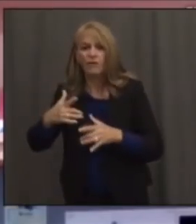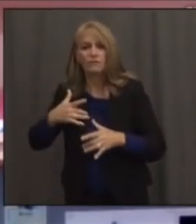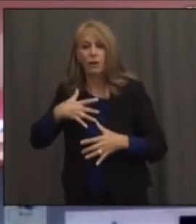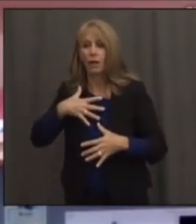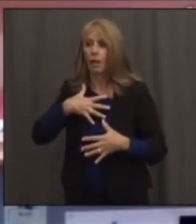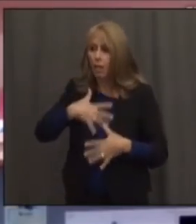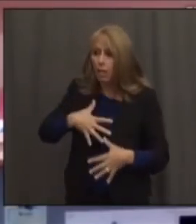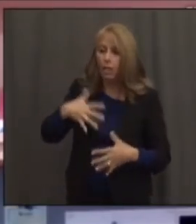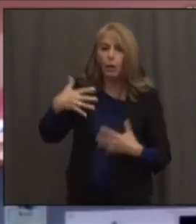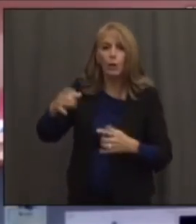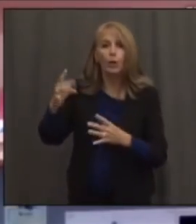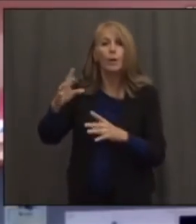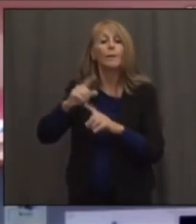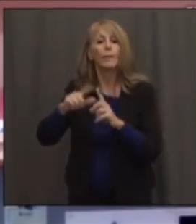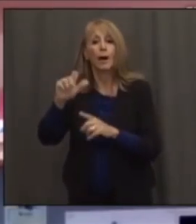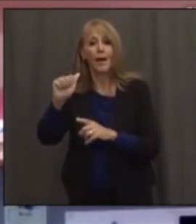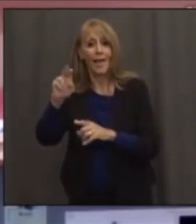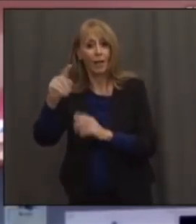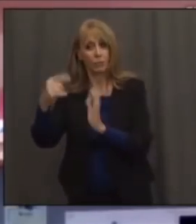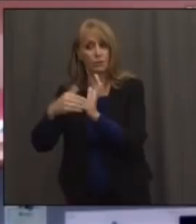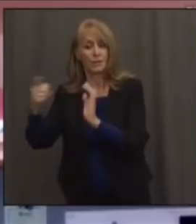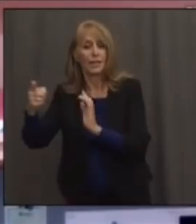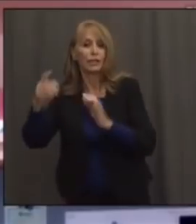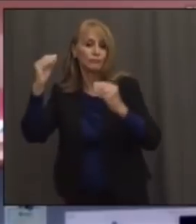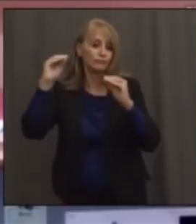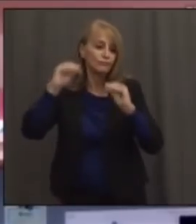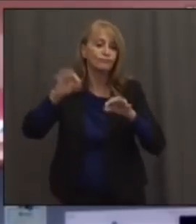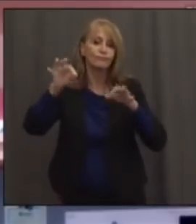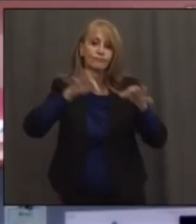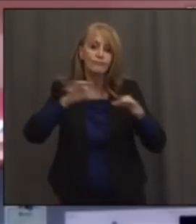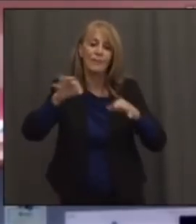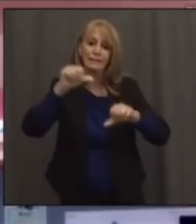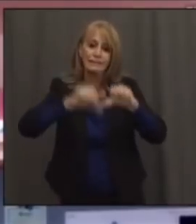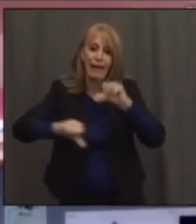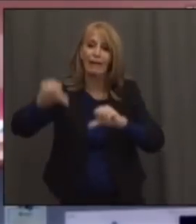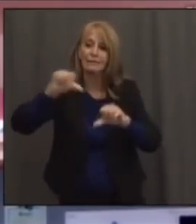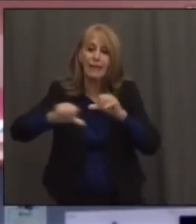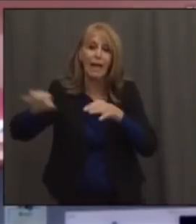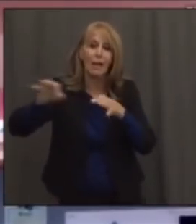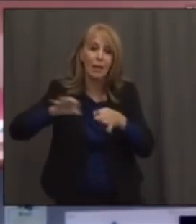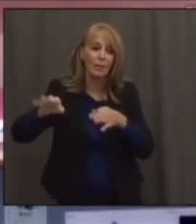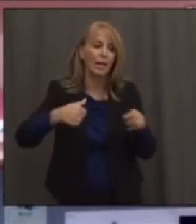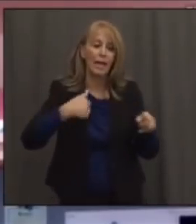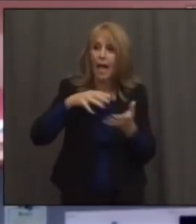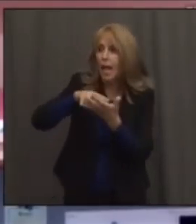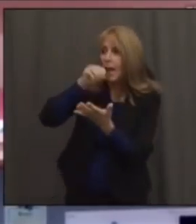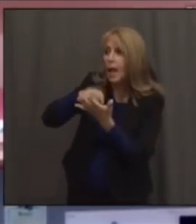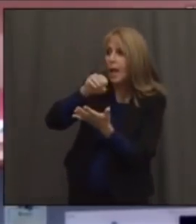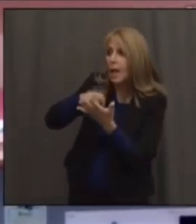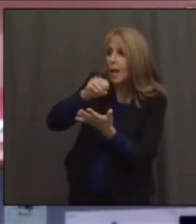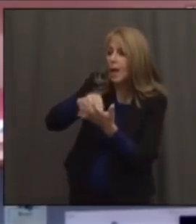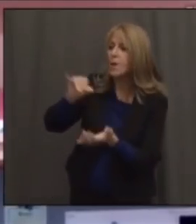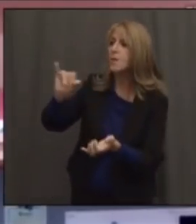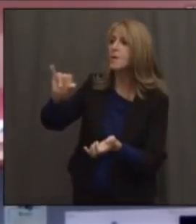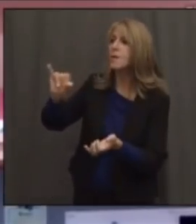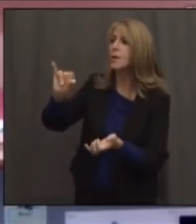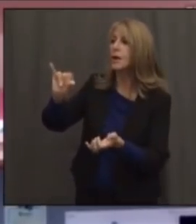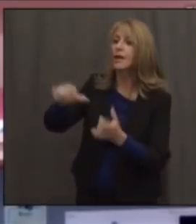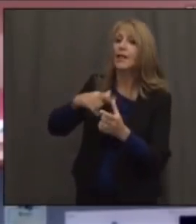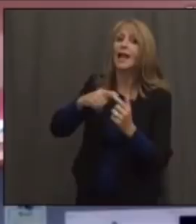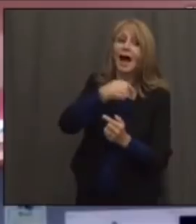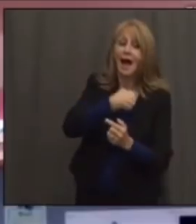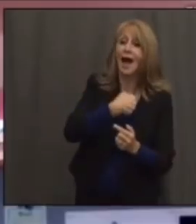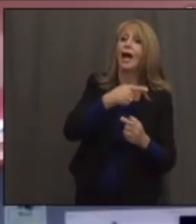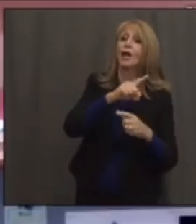fact that Albert spent the time teaching me about the science, and I spent the time learning it, and I spent time educating Albert